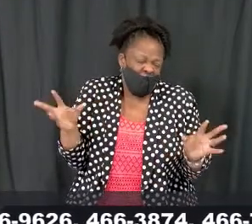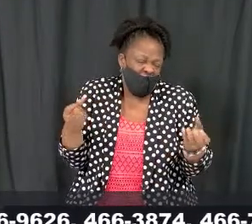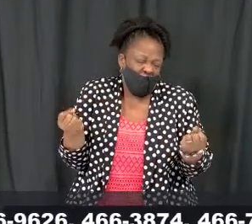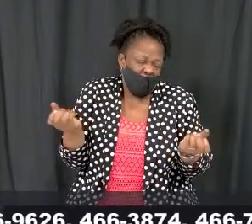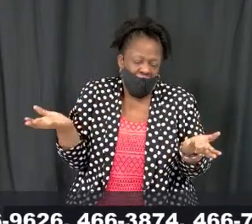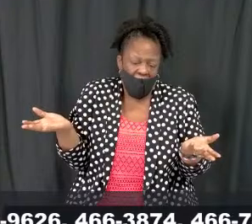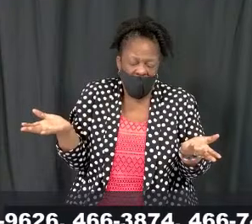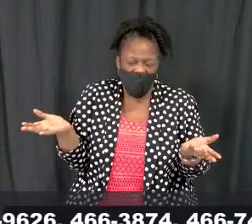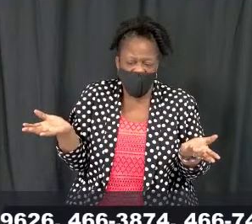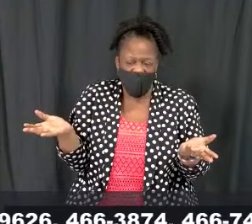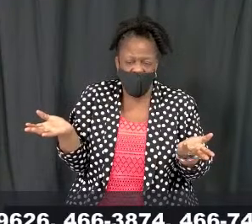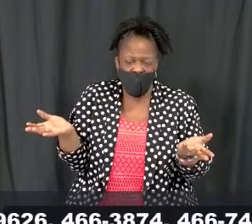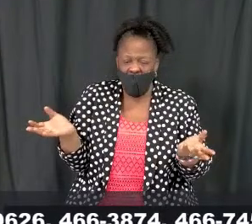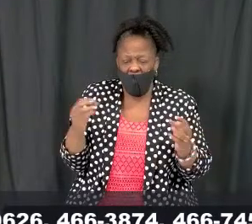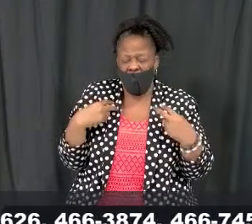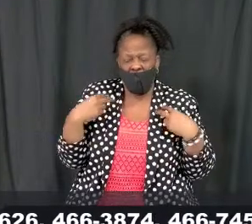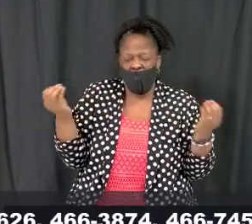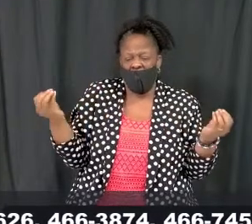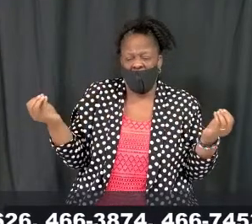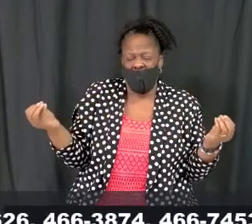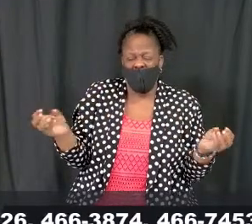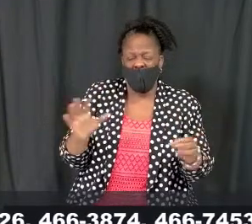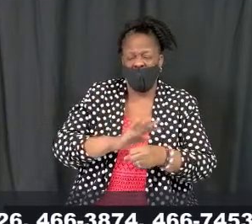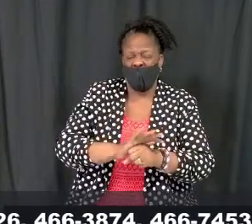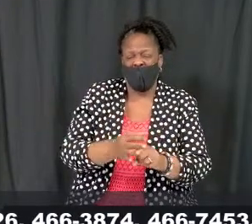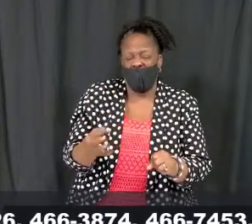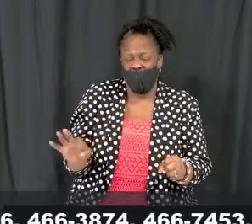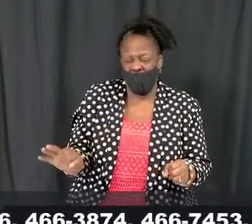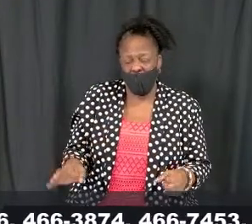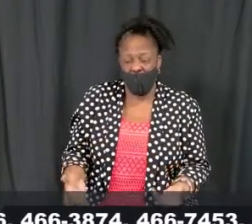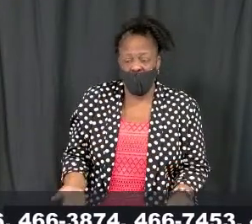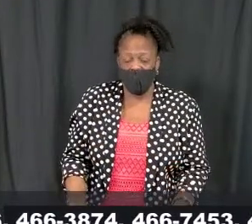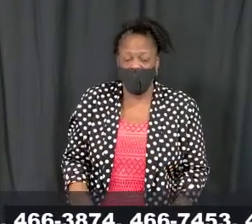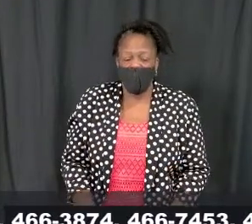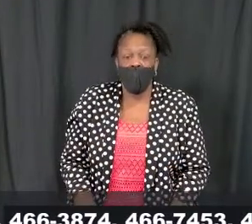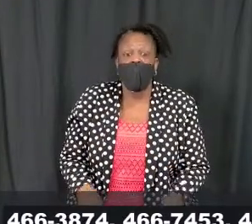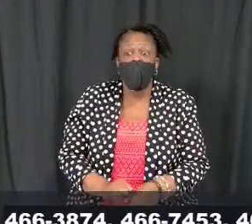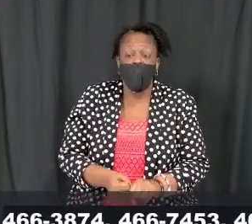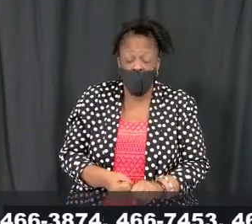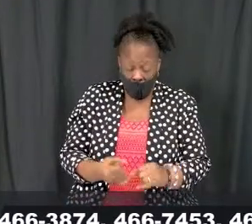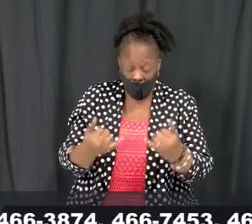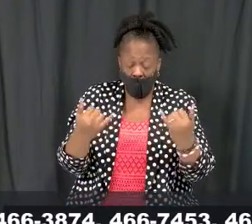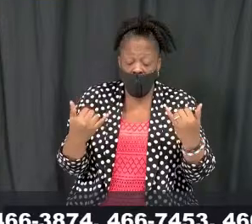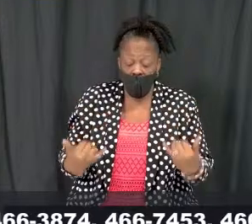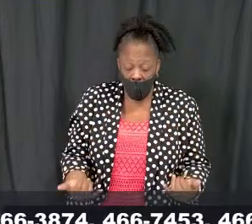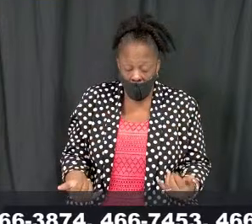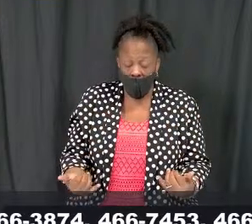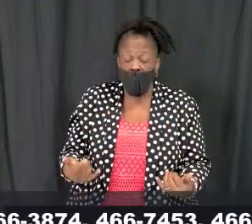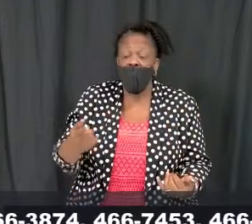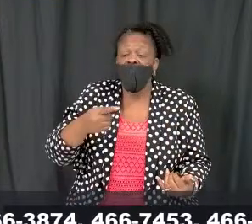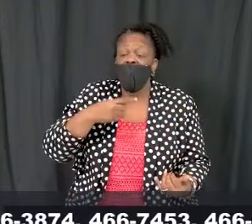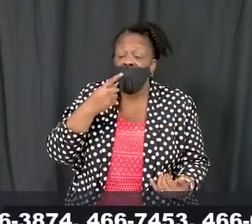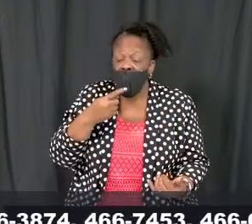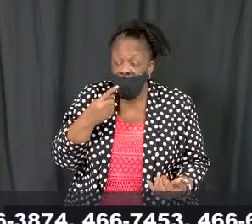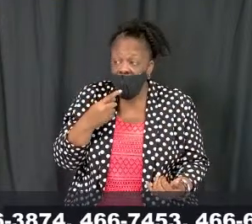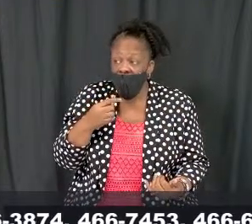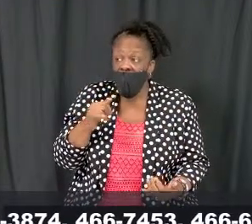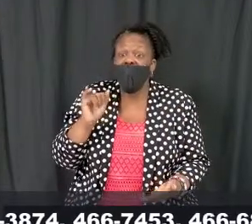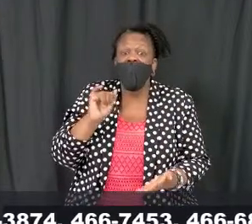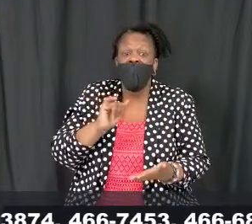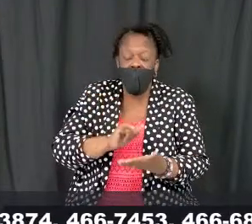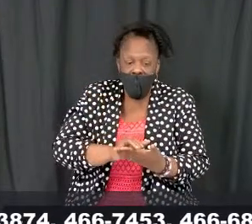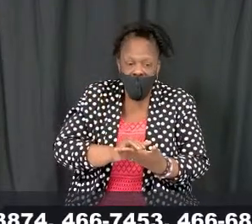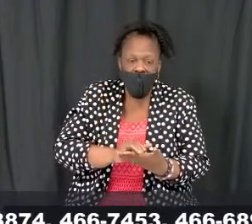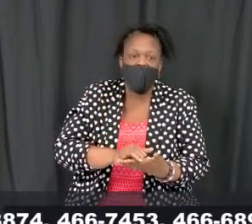vaccinated as we had no COVID. Well, I want to make it abundantly clear that the virus